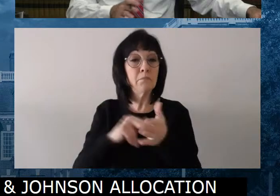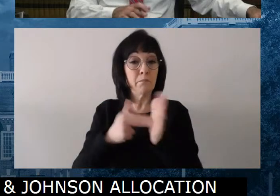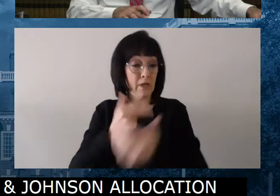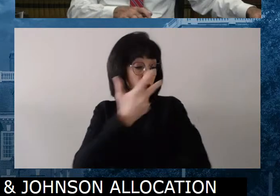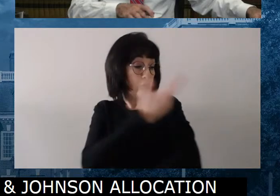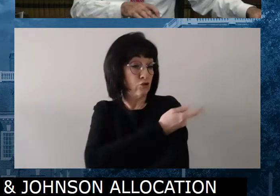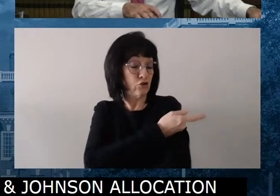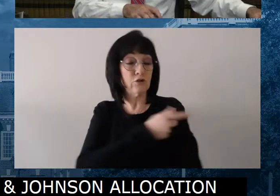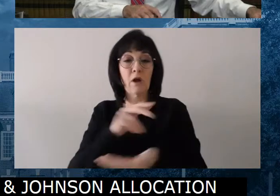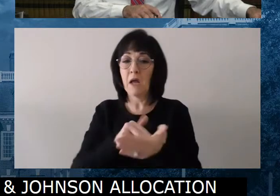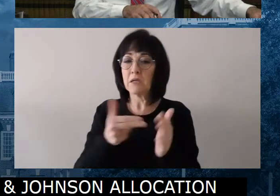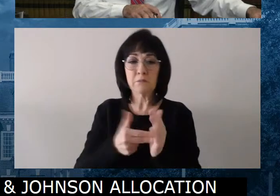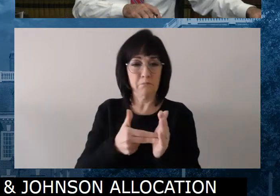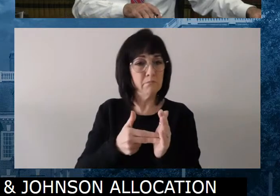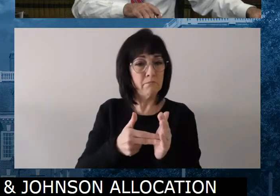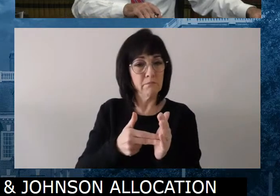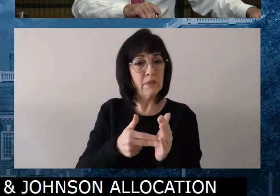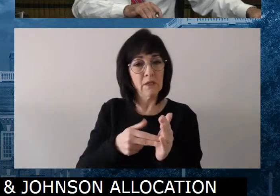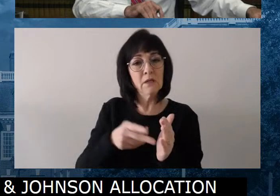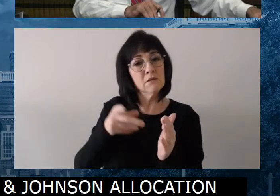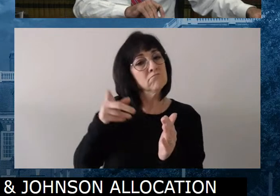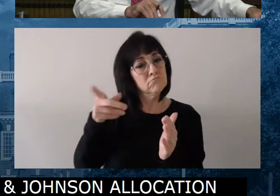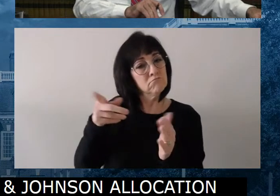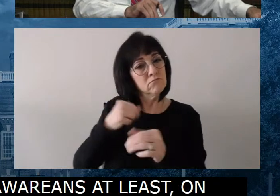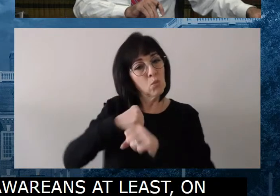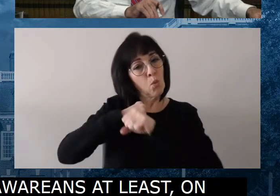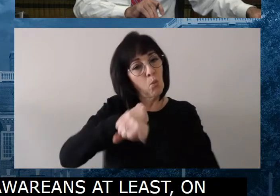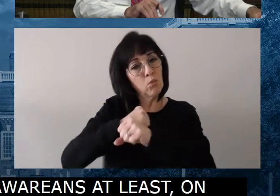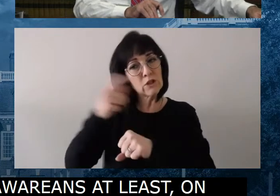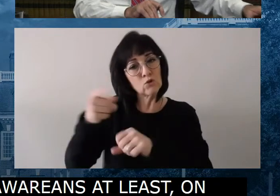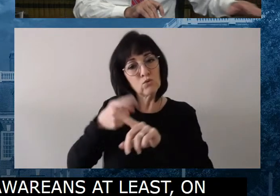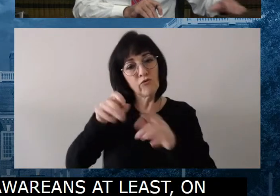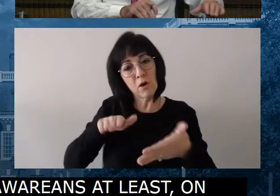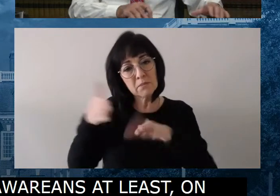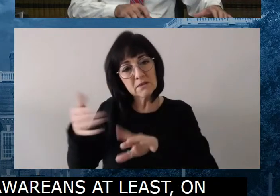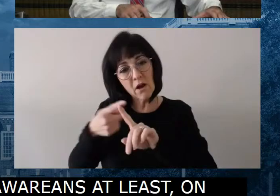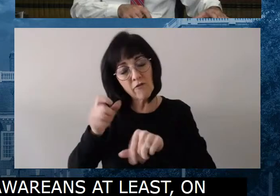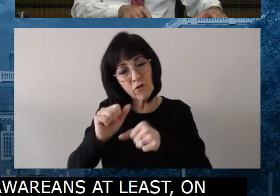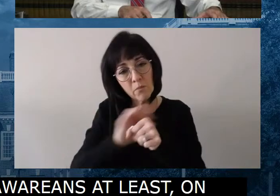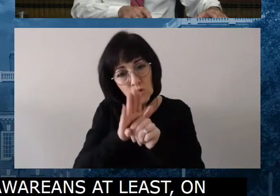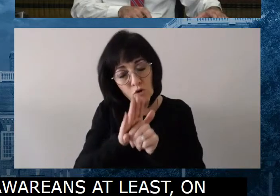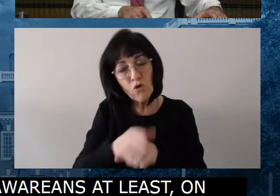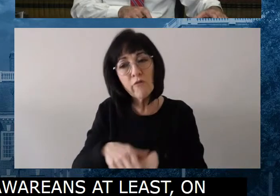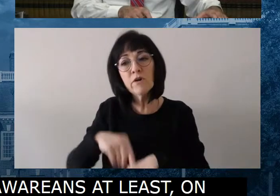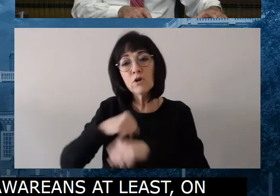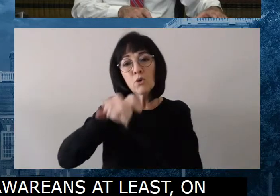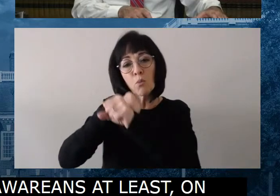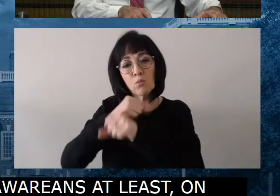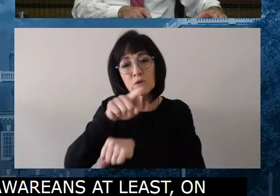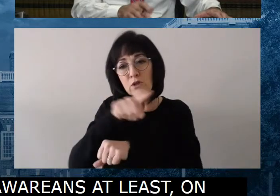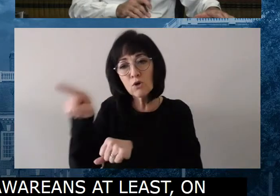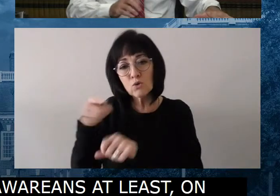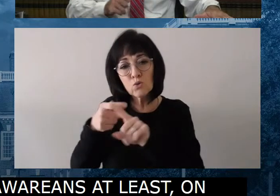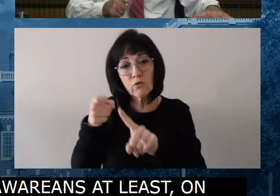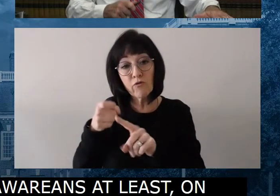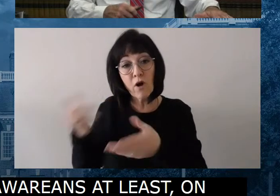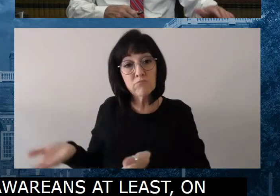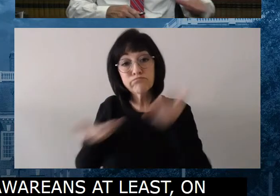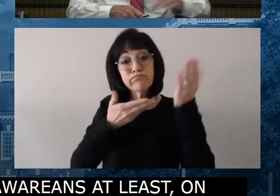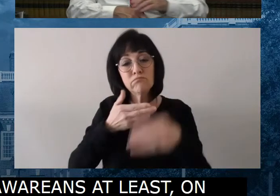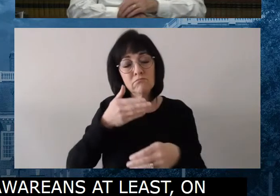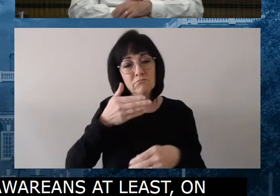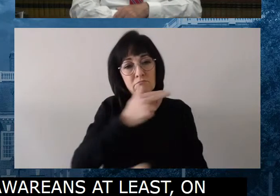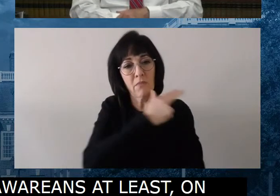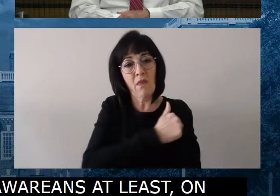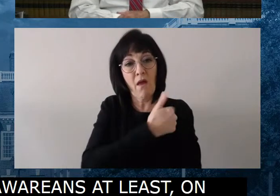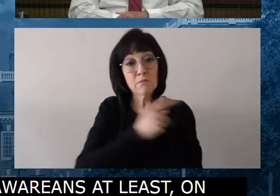little different for moderate symptoms, but still significant protection there. I mentioned the Dover Downs